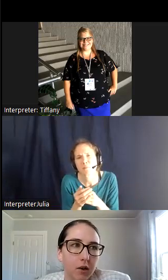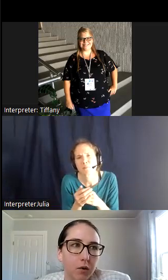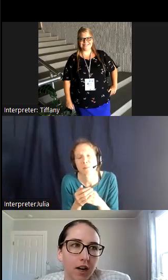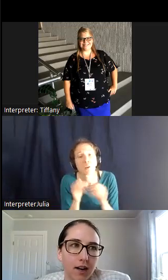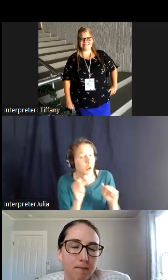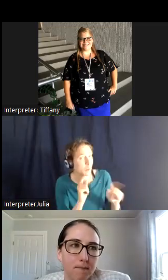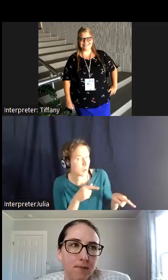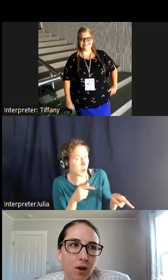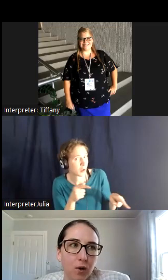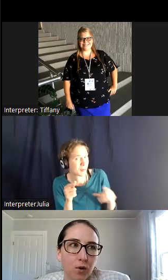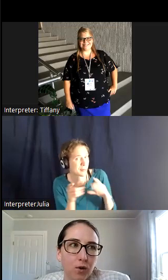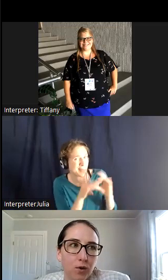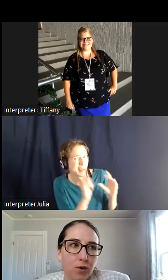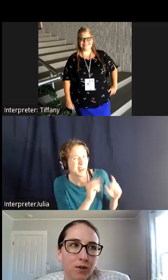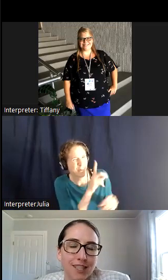IOP. So